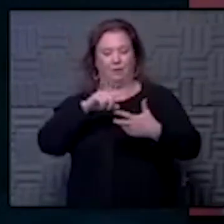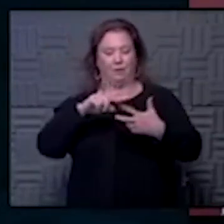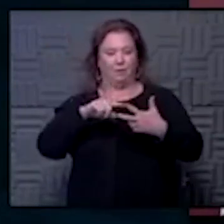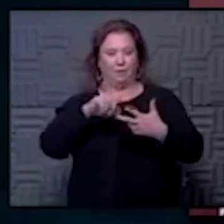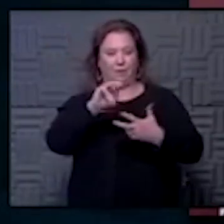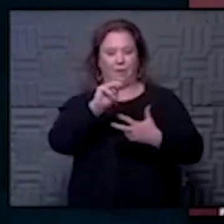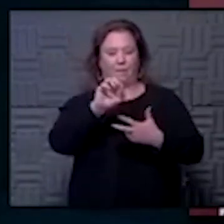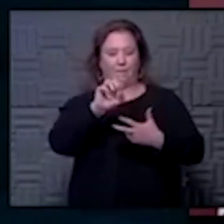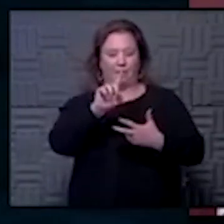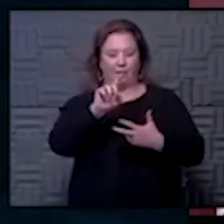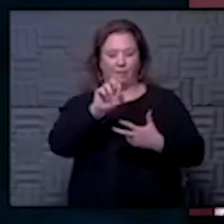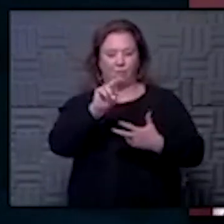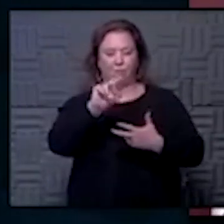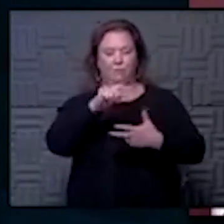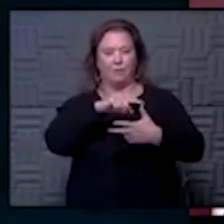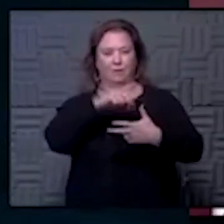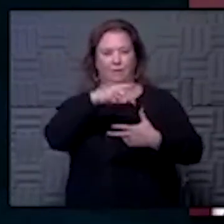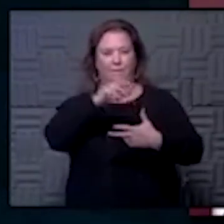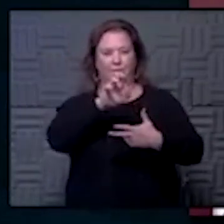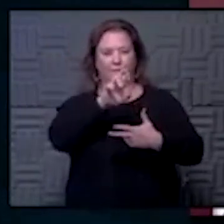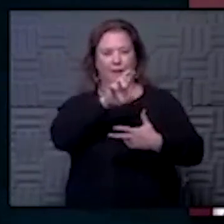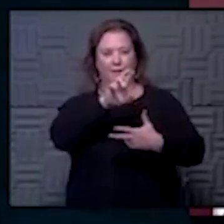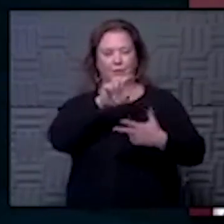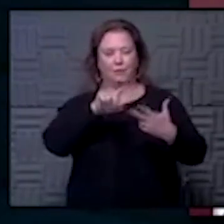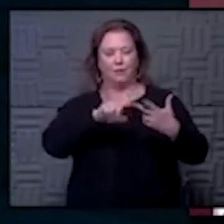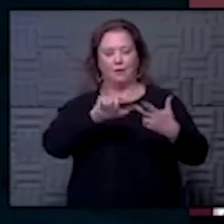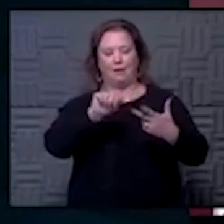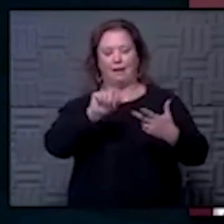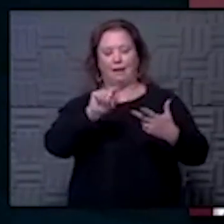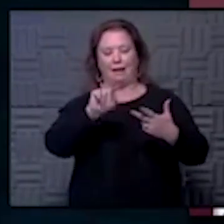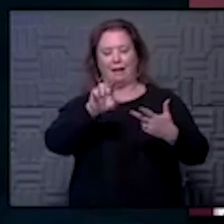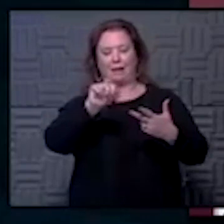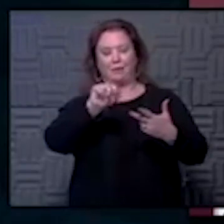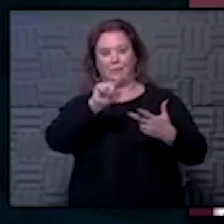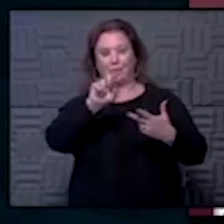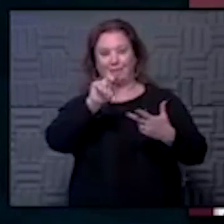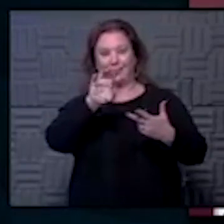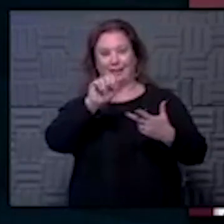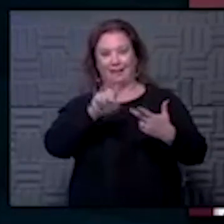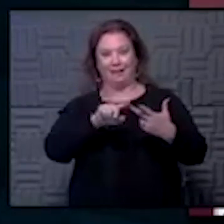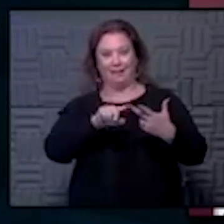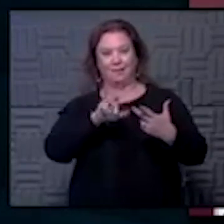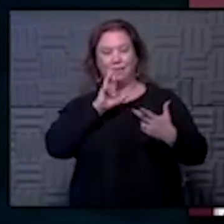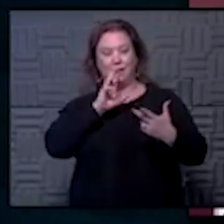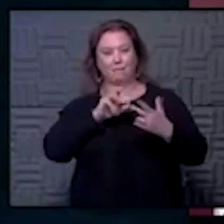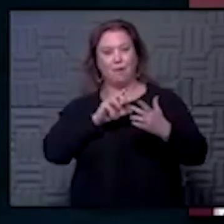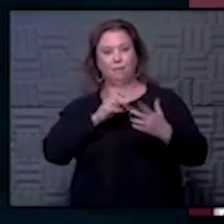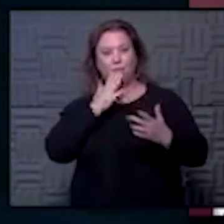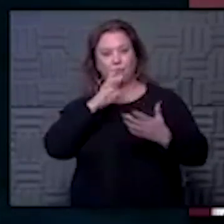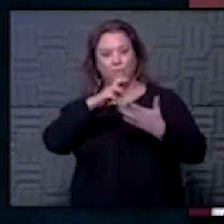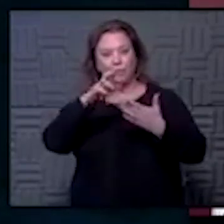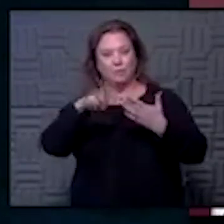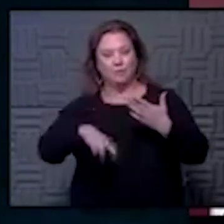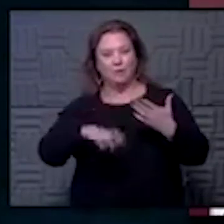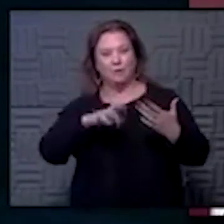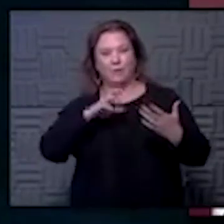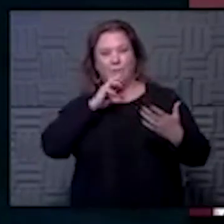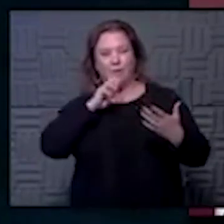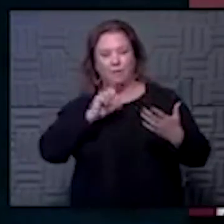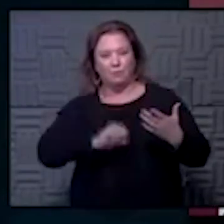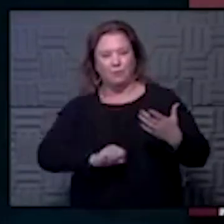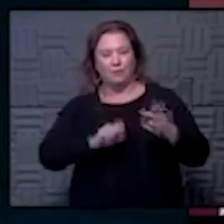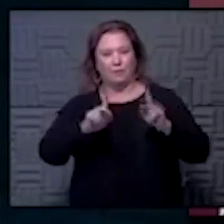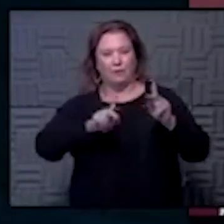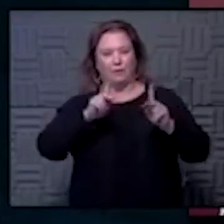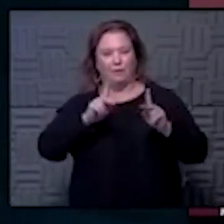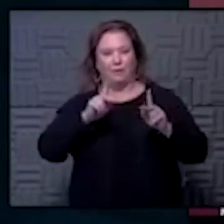Moderna, Pfizer, and then I just read today AstraZeneca is talking about some good early results in elderly as far as immunogenicity, I think is